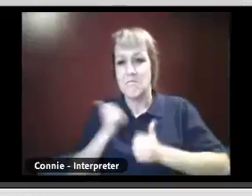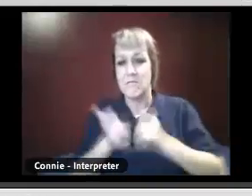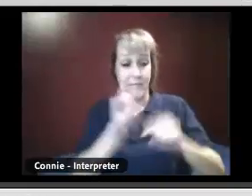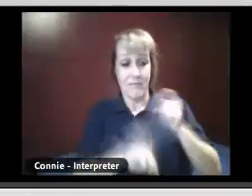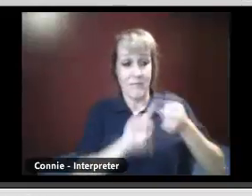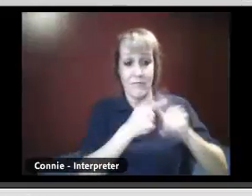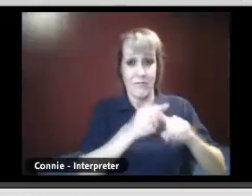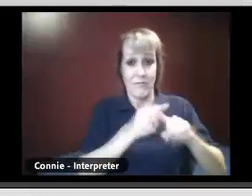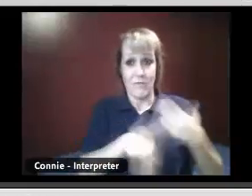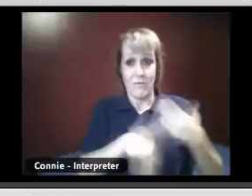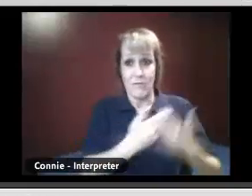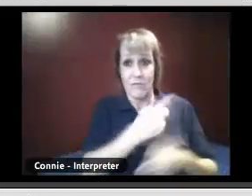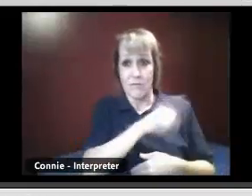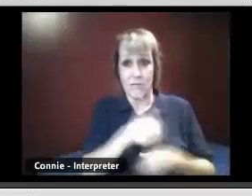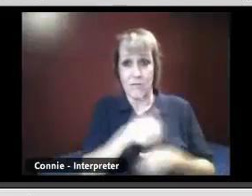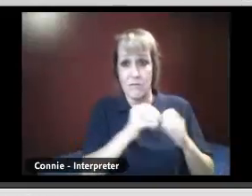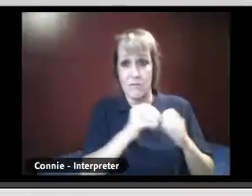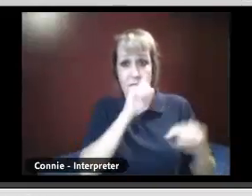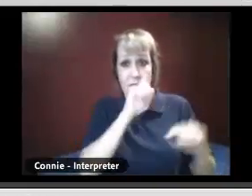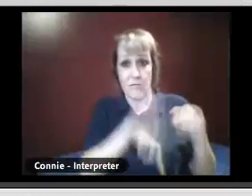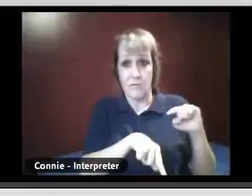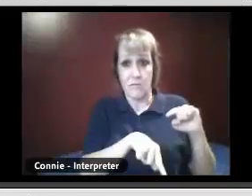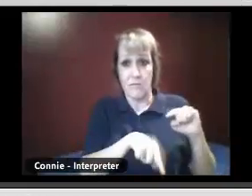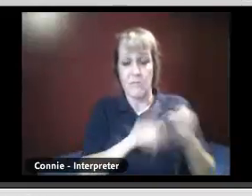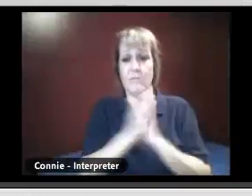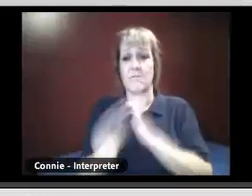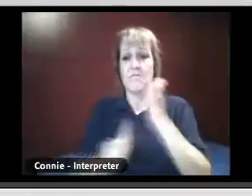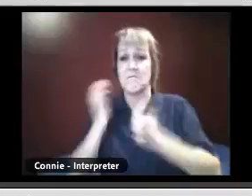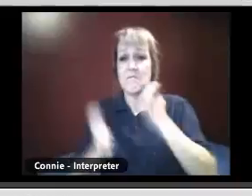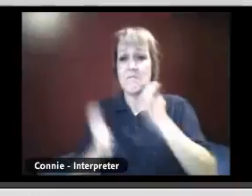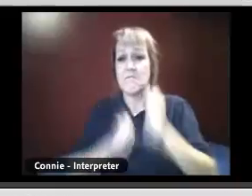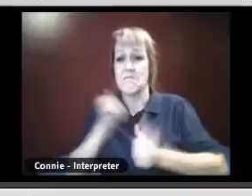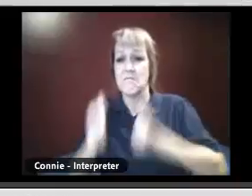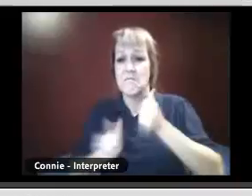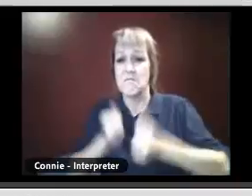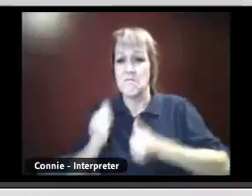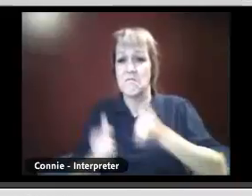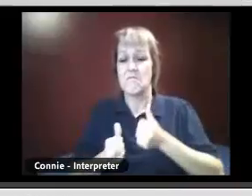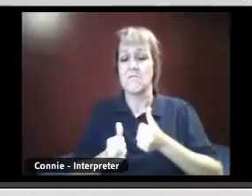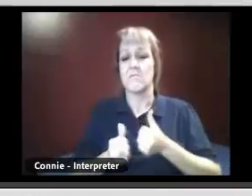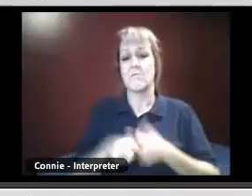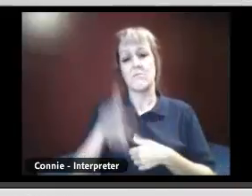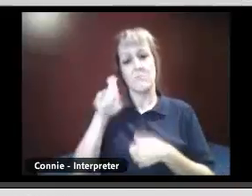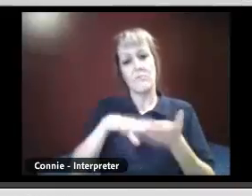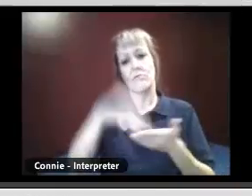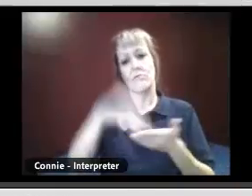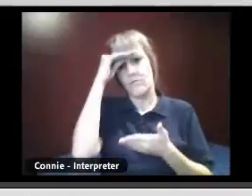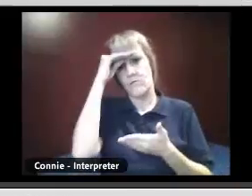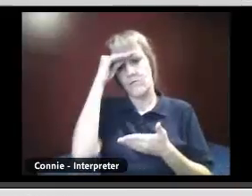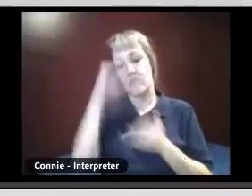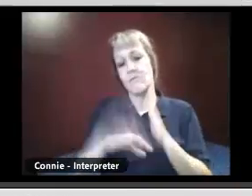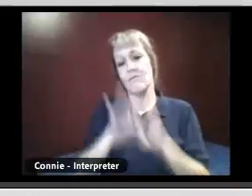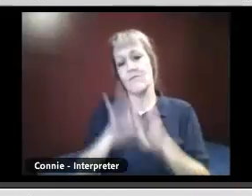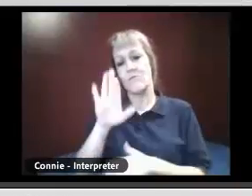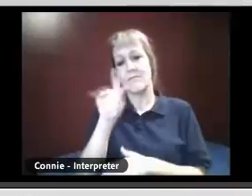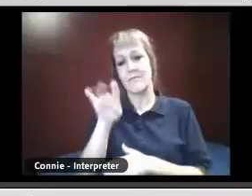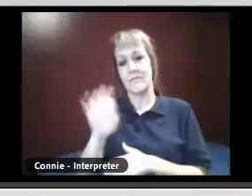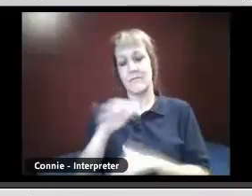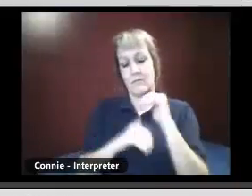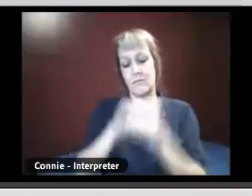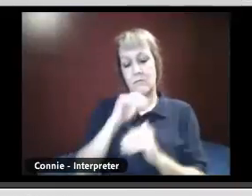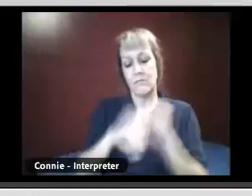anymore. And it takes a bit of learning to try to find your way and your style, right? That's a comfortable style